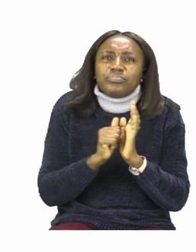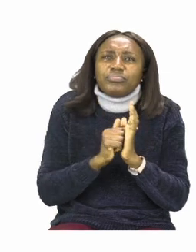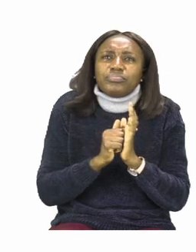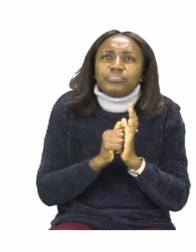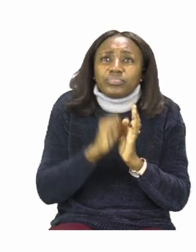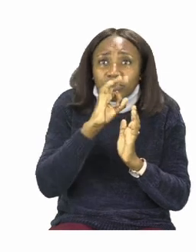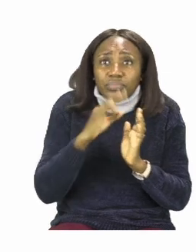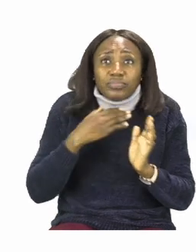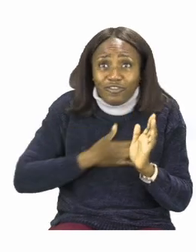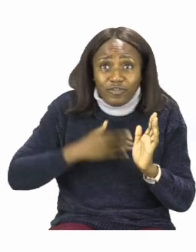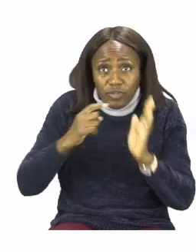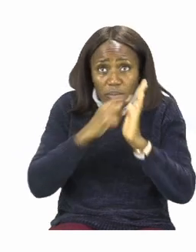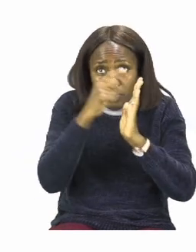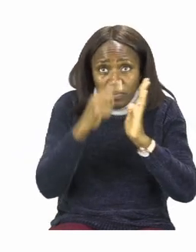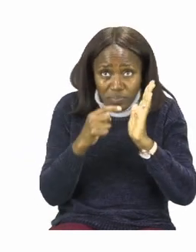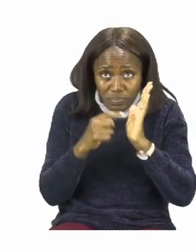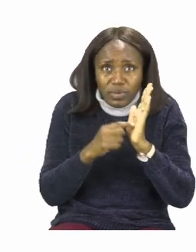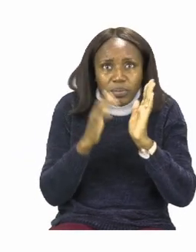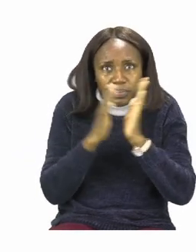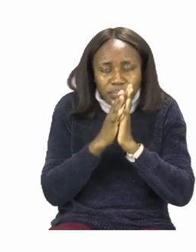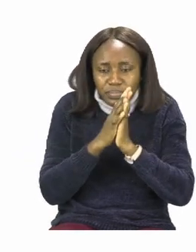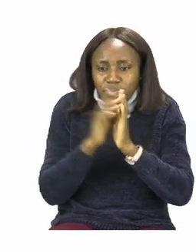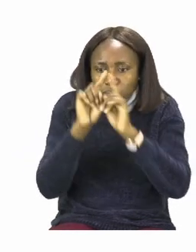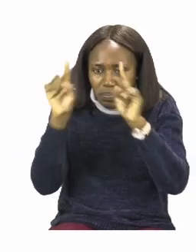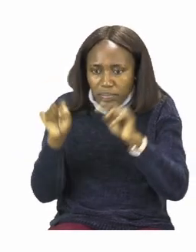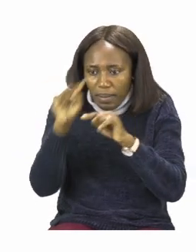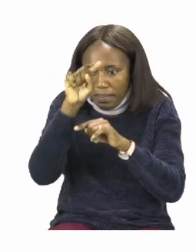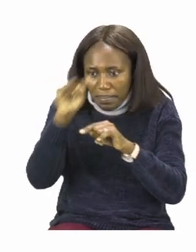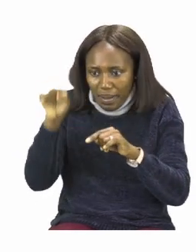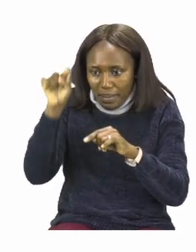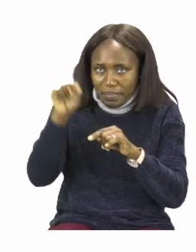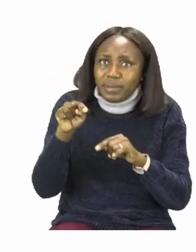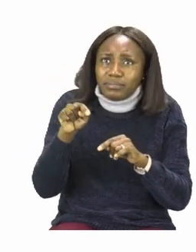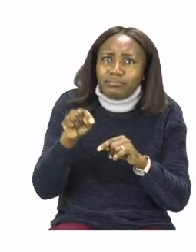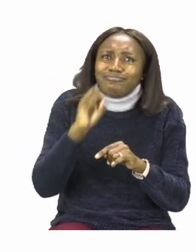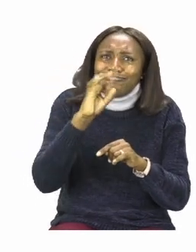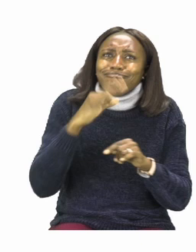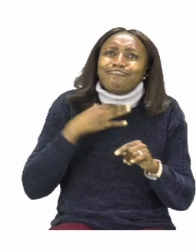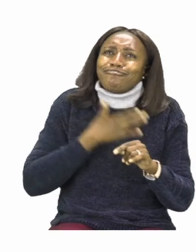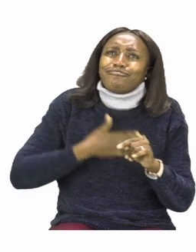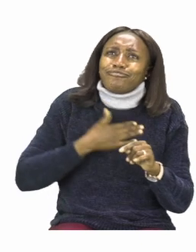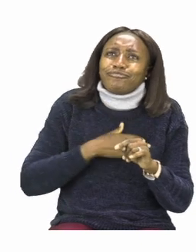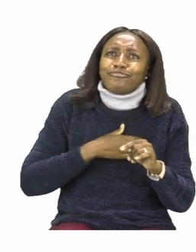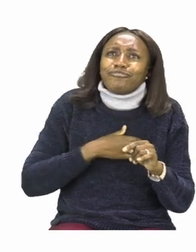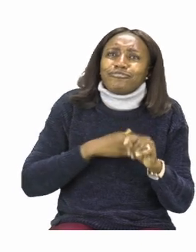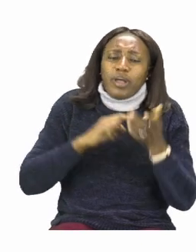a question, please can you cross the box that has a Q?